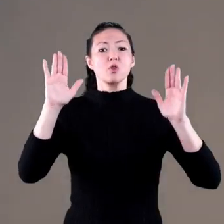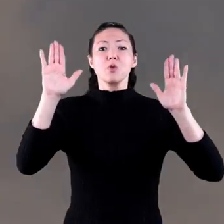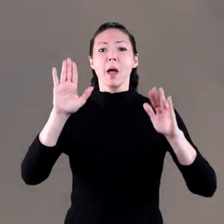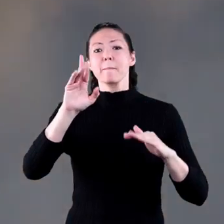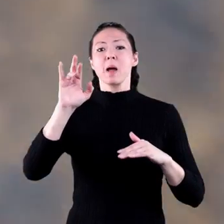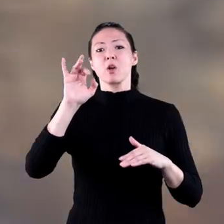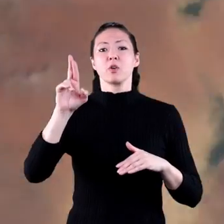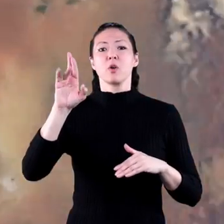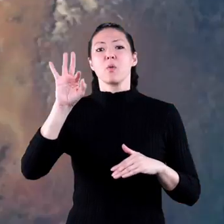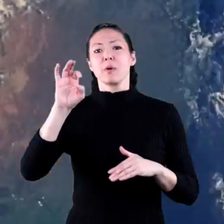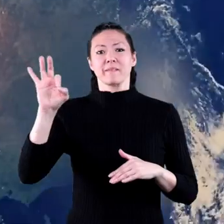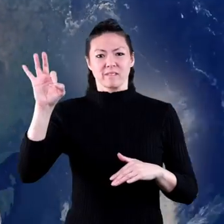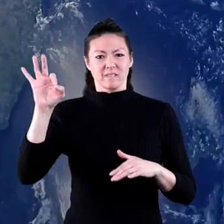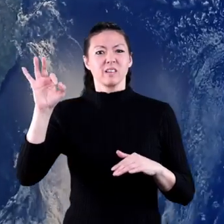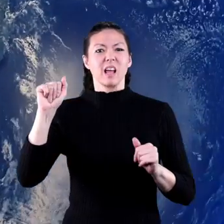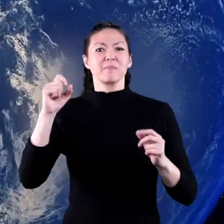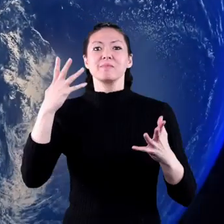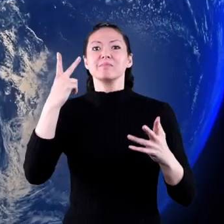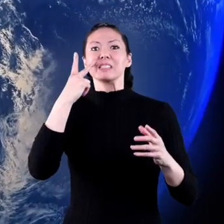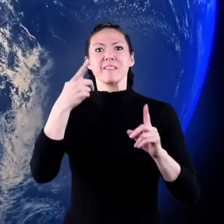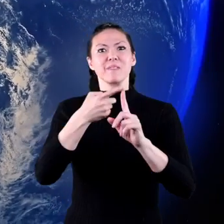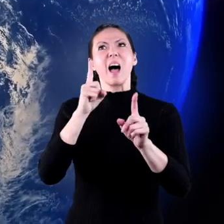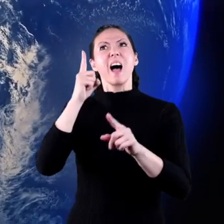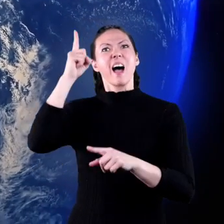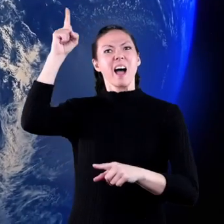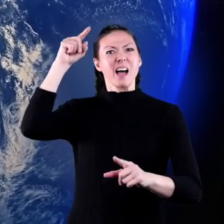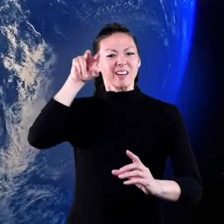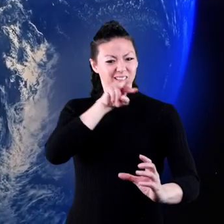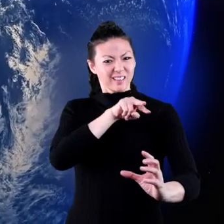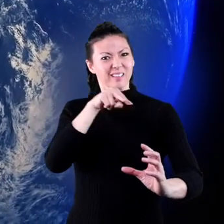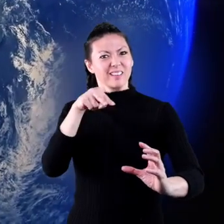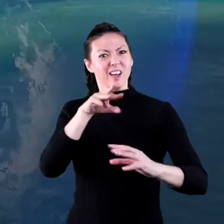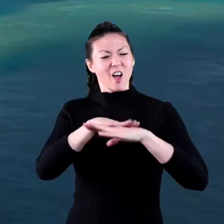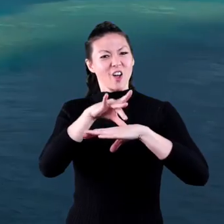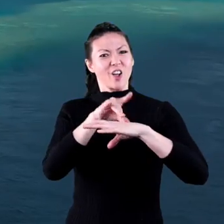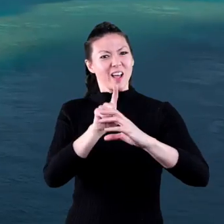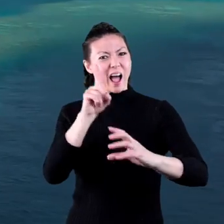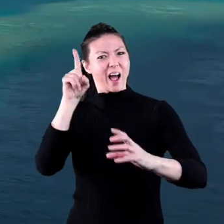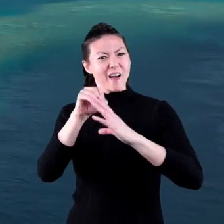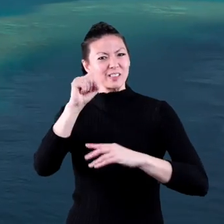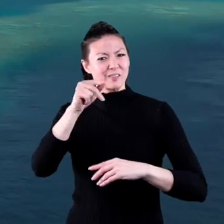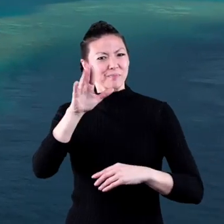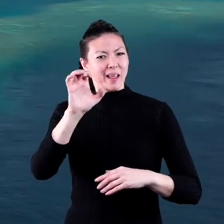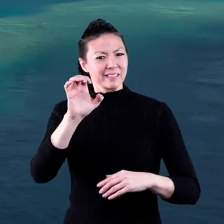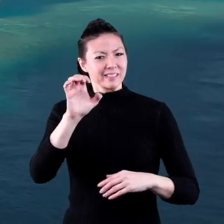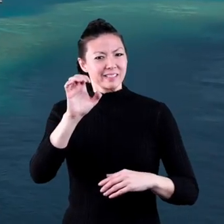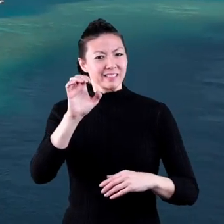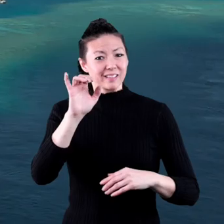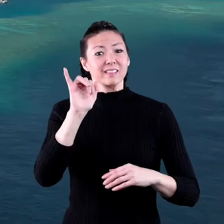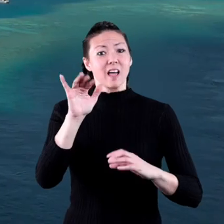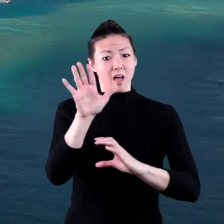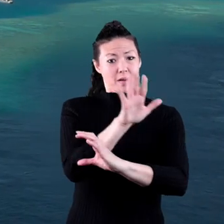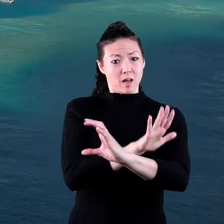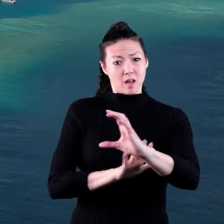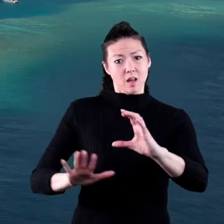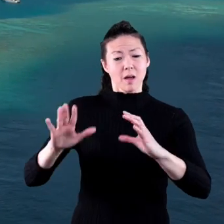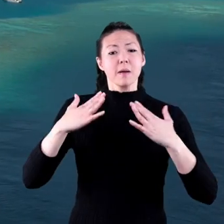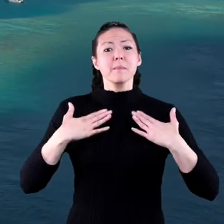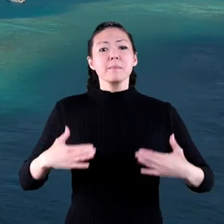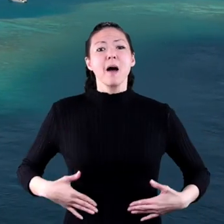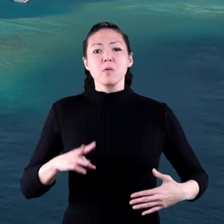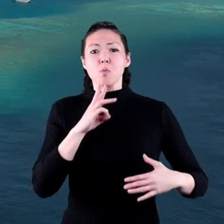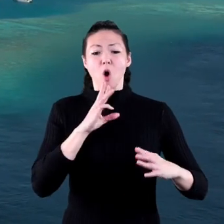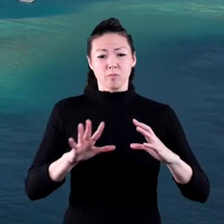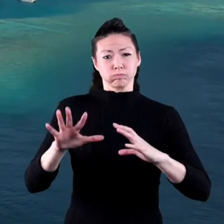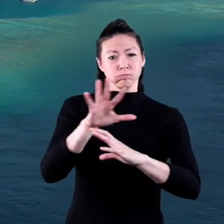Barrier Reef is so large, it can be seen from space. Atolls are rings of coral that encircle a